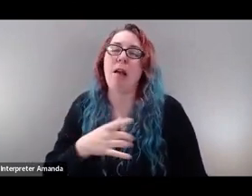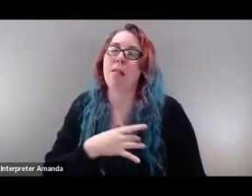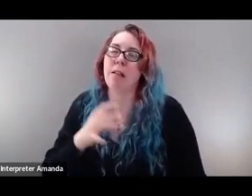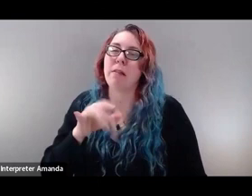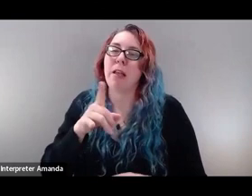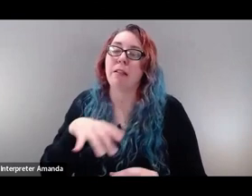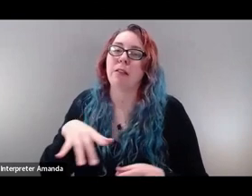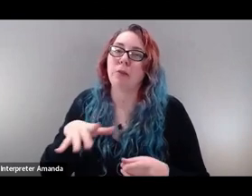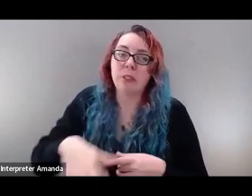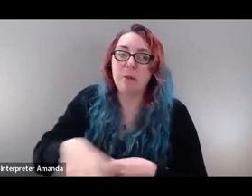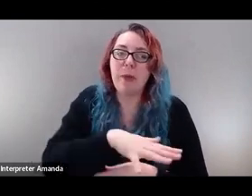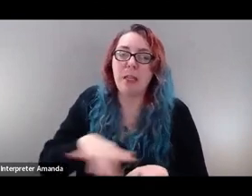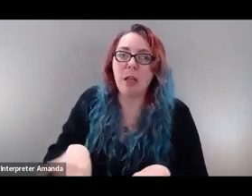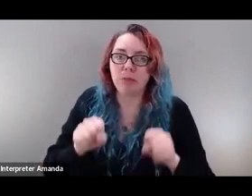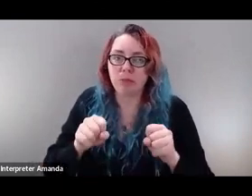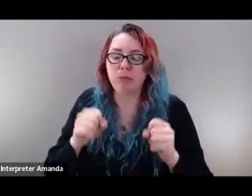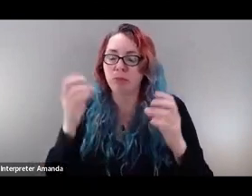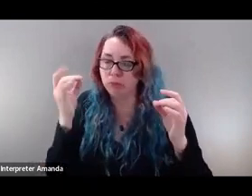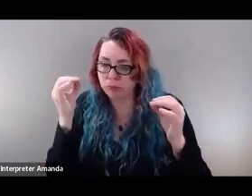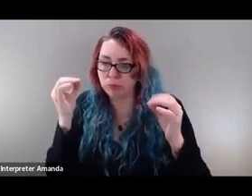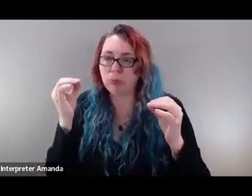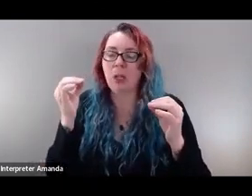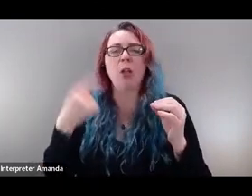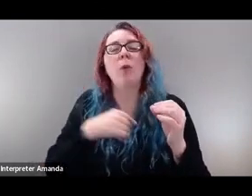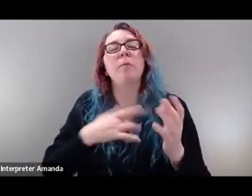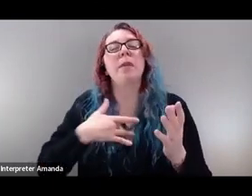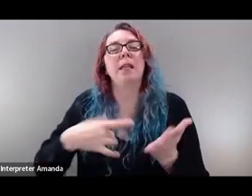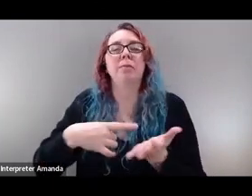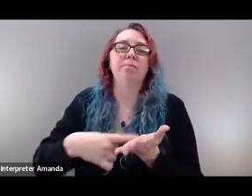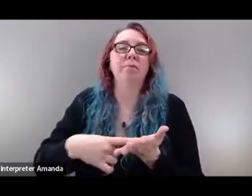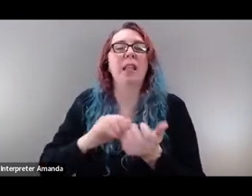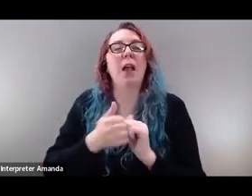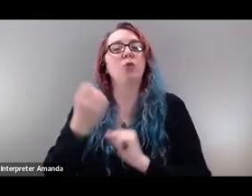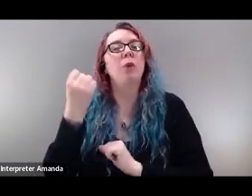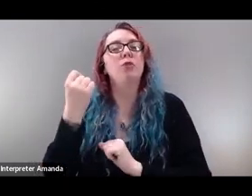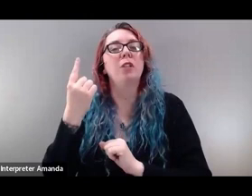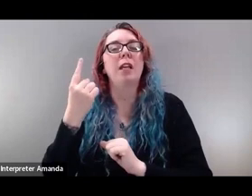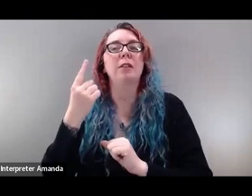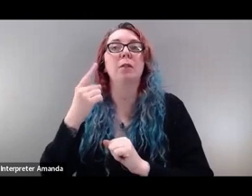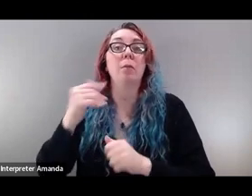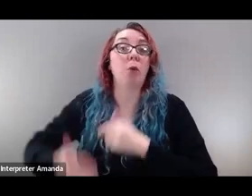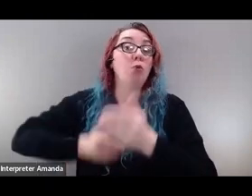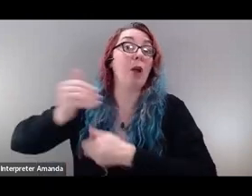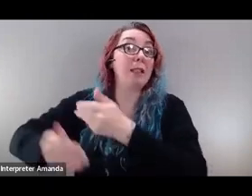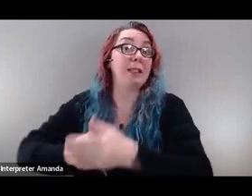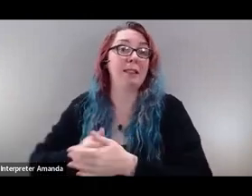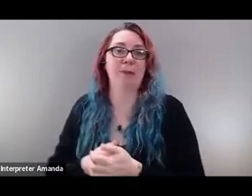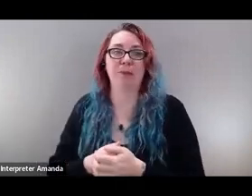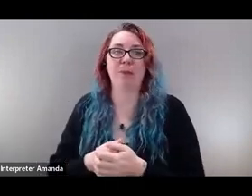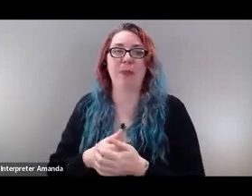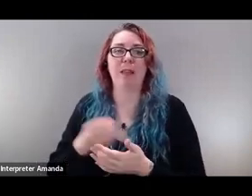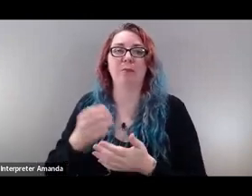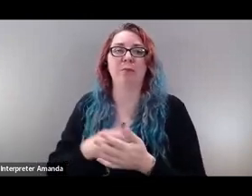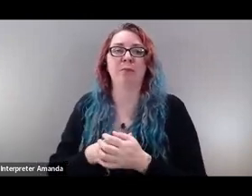we always talk about sort of peace, like understanding peace and different way of looking at progress as, you know, peace like and pace